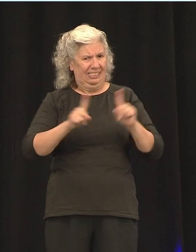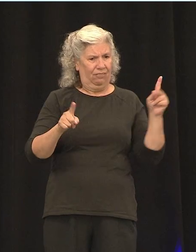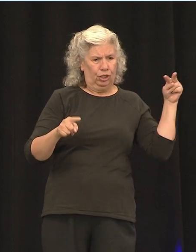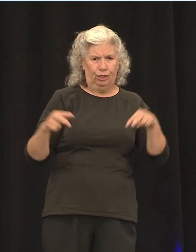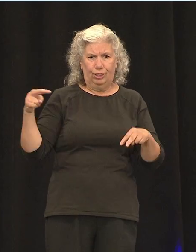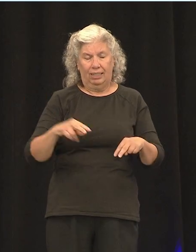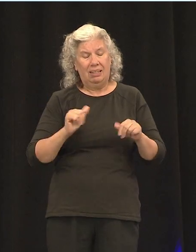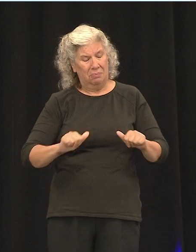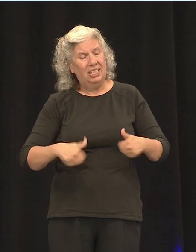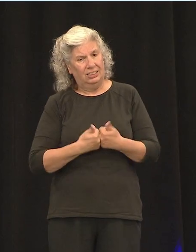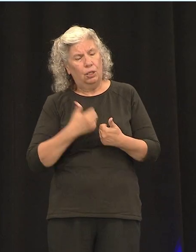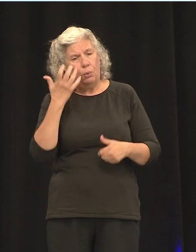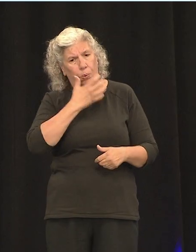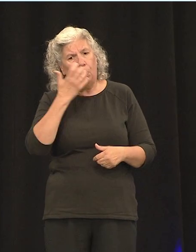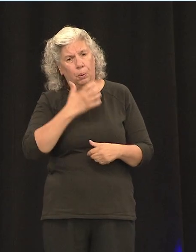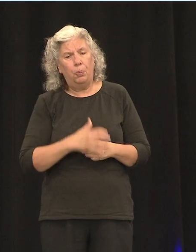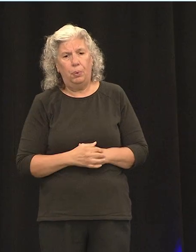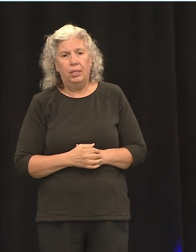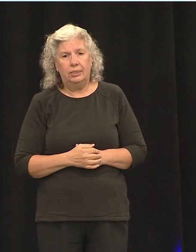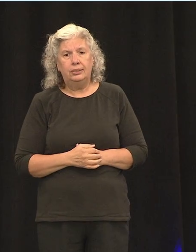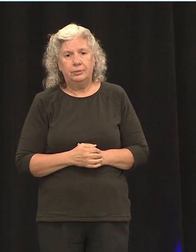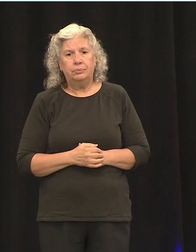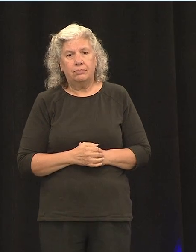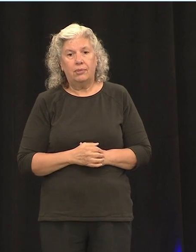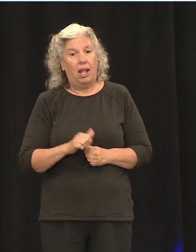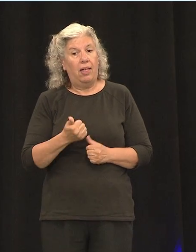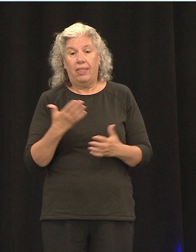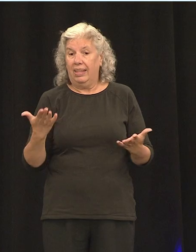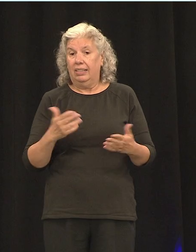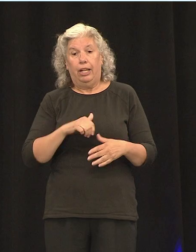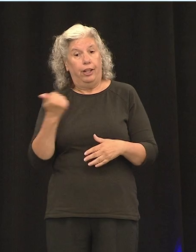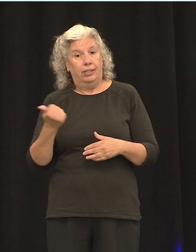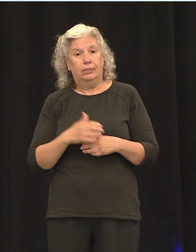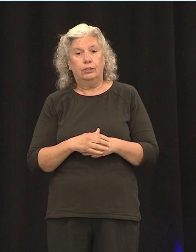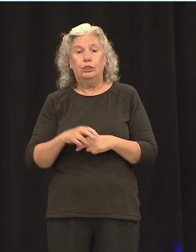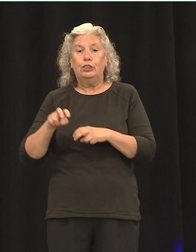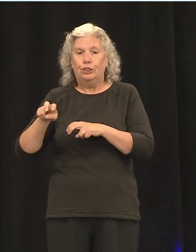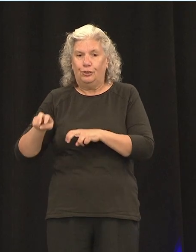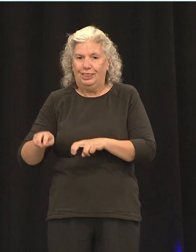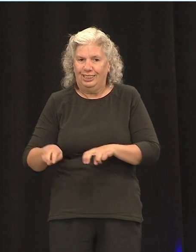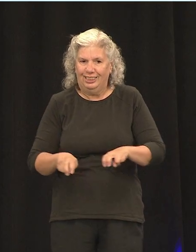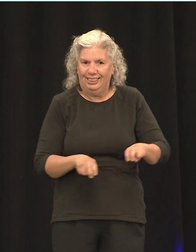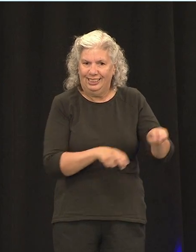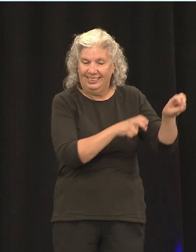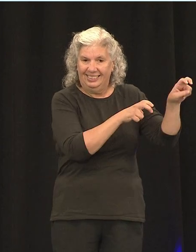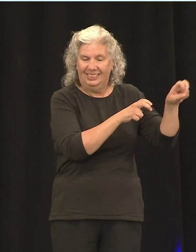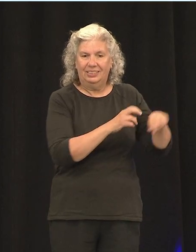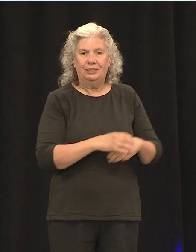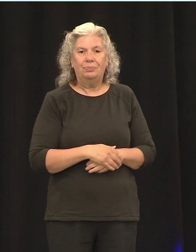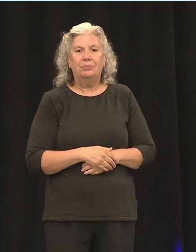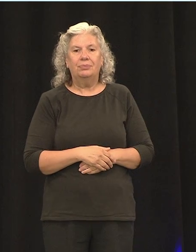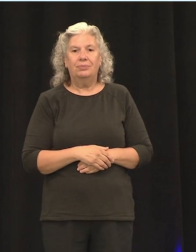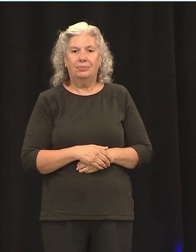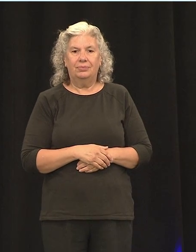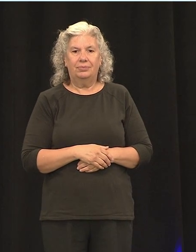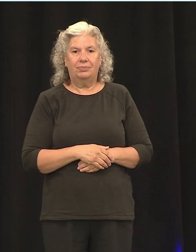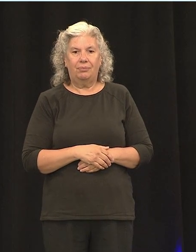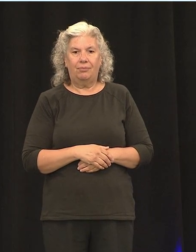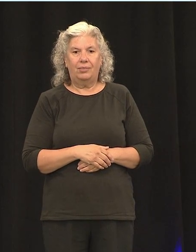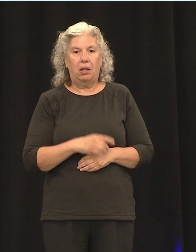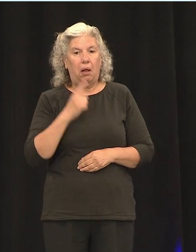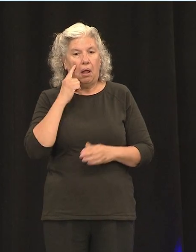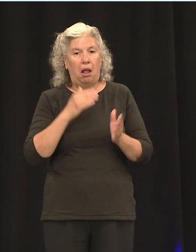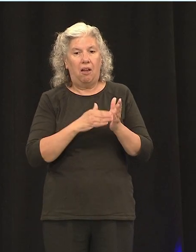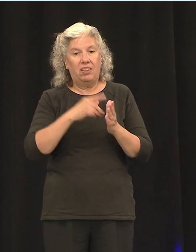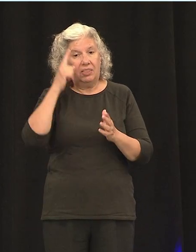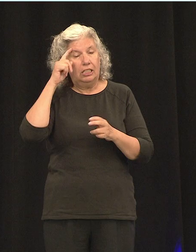The other thing is transitions. And when I think about transition, oftentimes you're thinking about when a